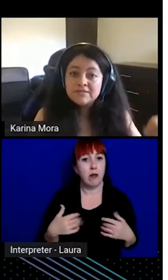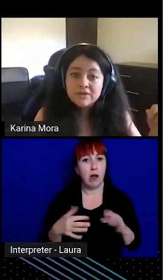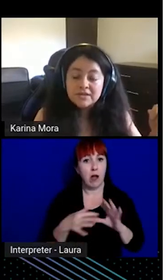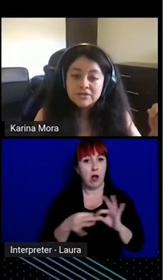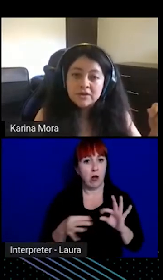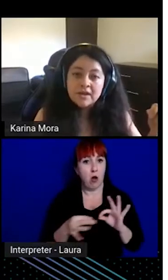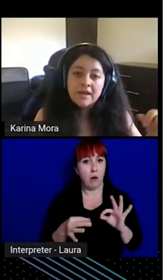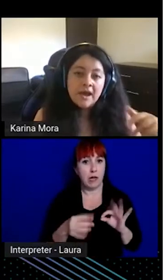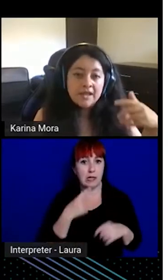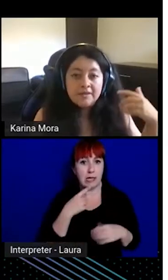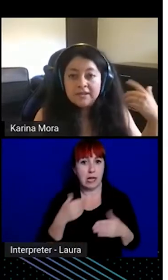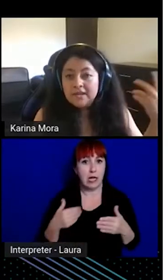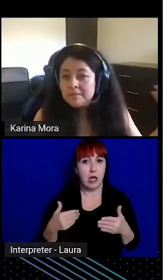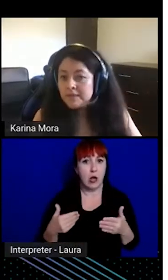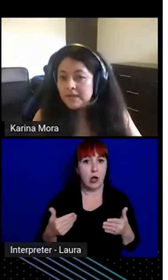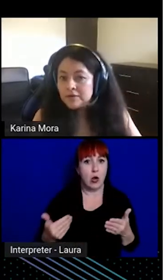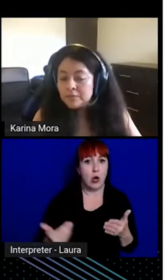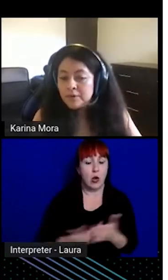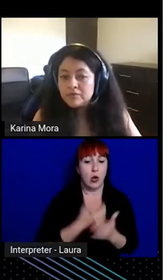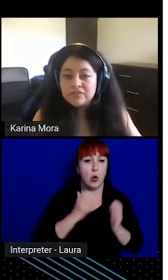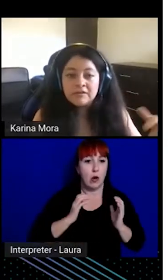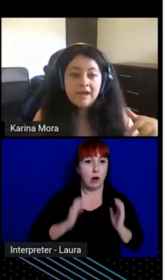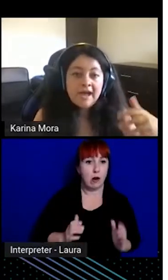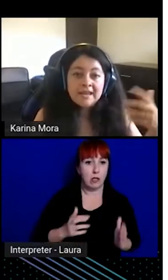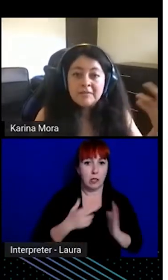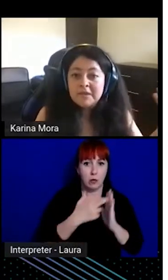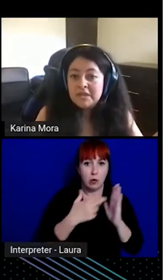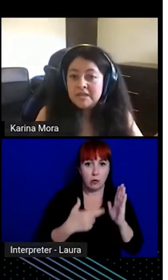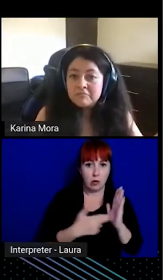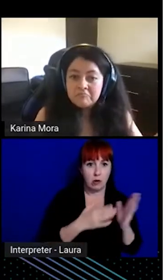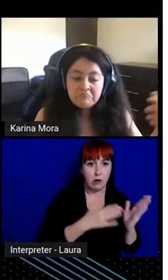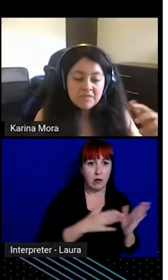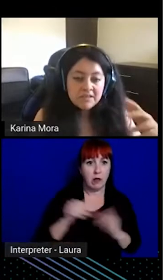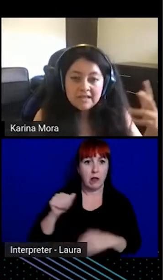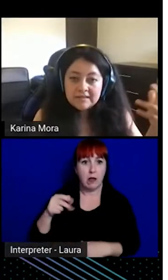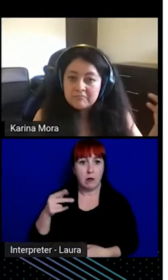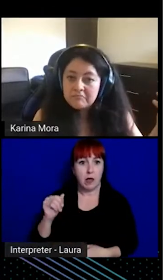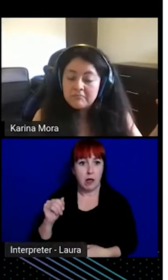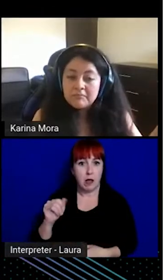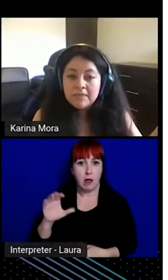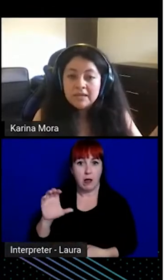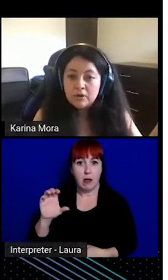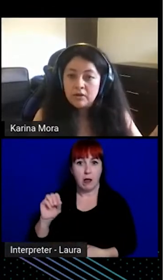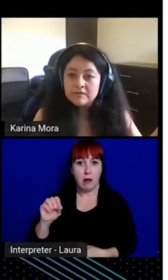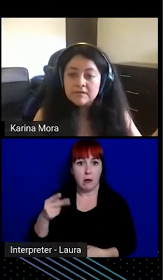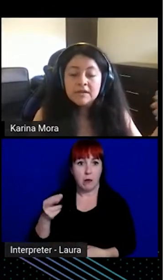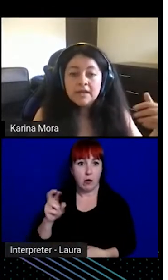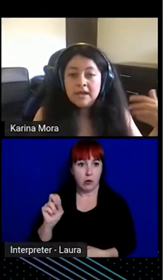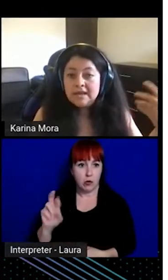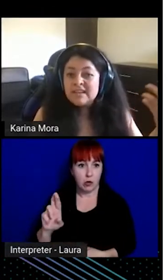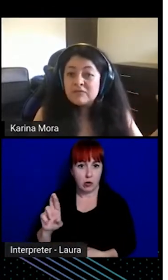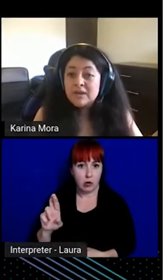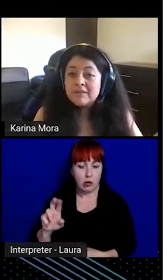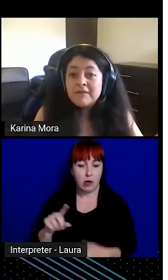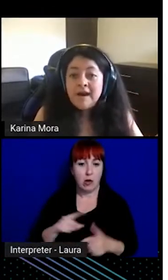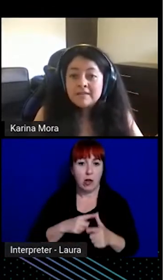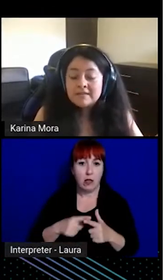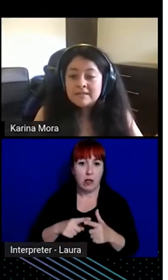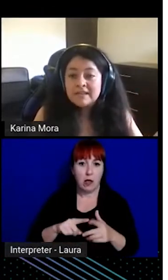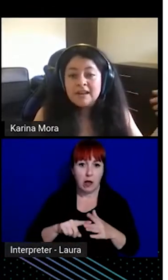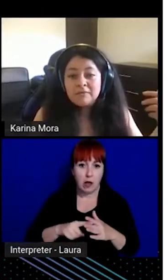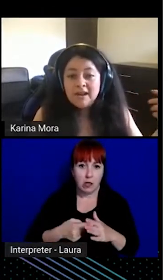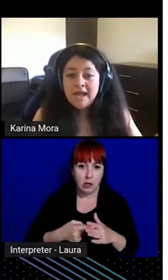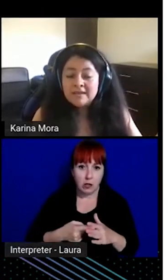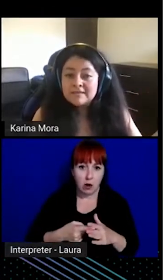customer registration. I have an API composer, and I begin like my calls. And it's really